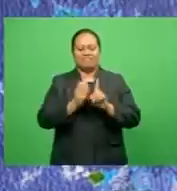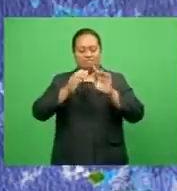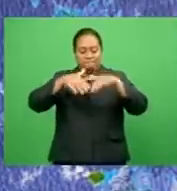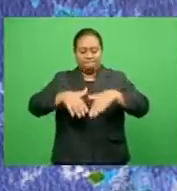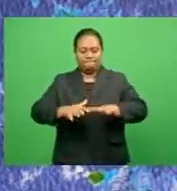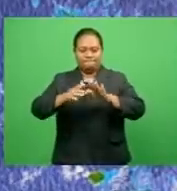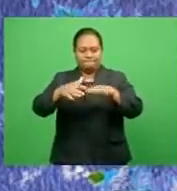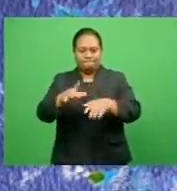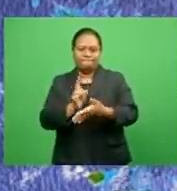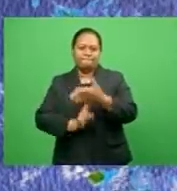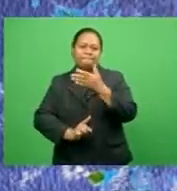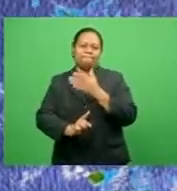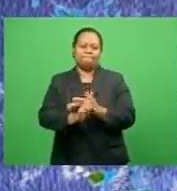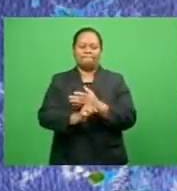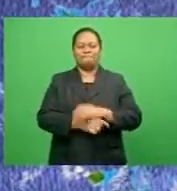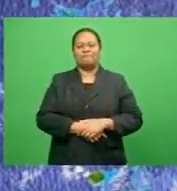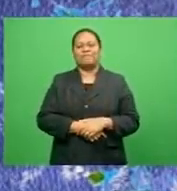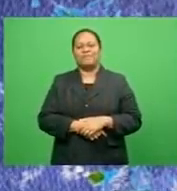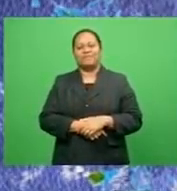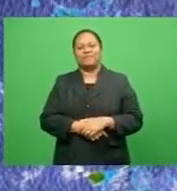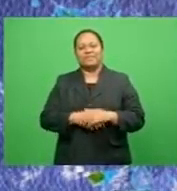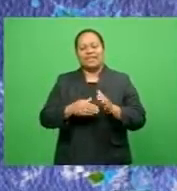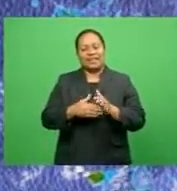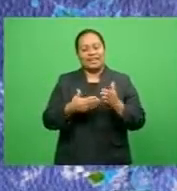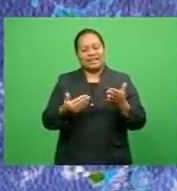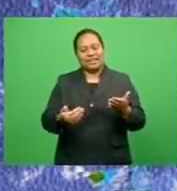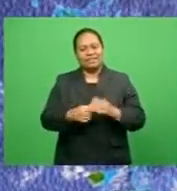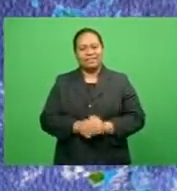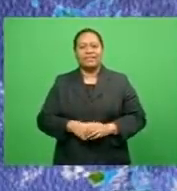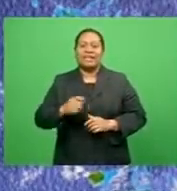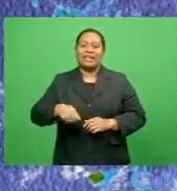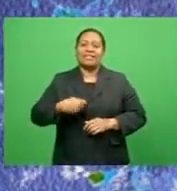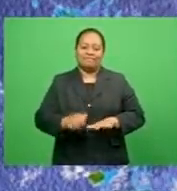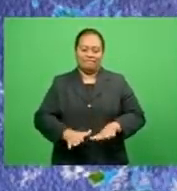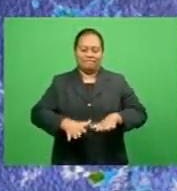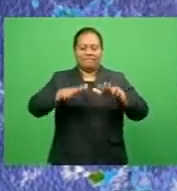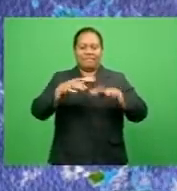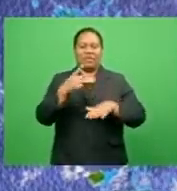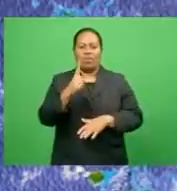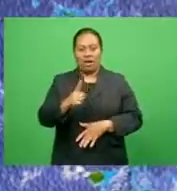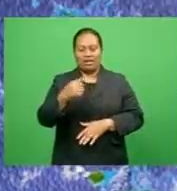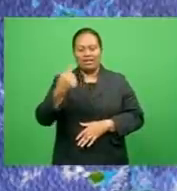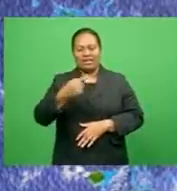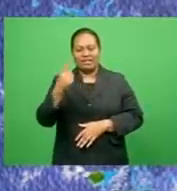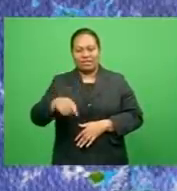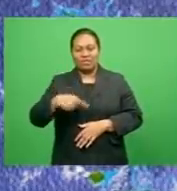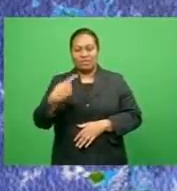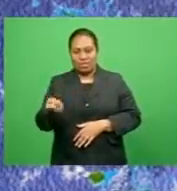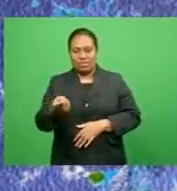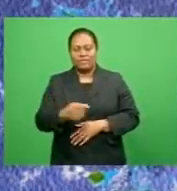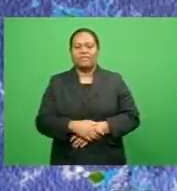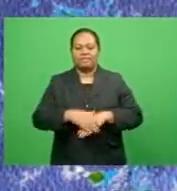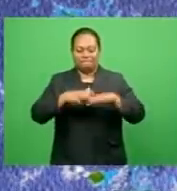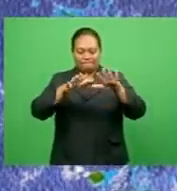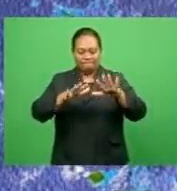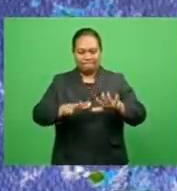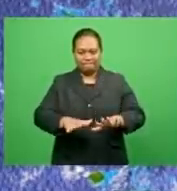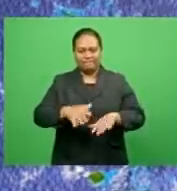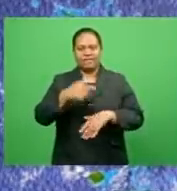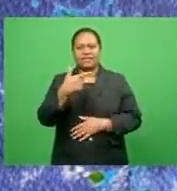seas, moderate southerly swells. Turning to the tides, the next high tide is at 1:11 a.m. tomorrow, with low tide